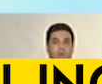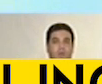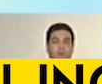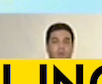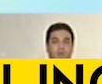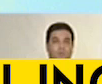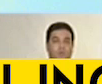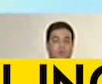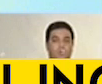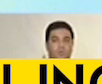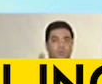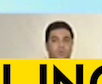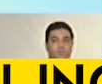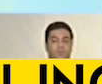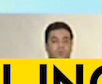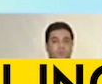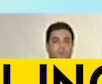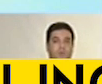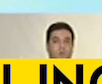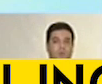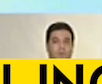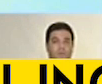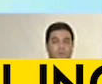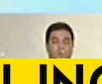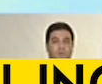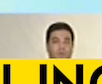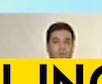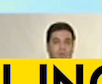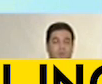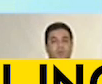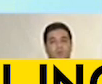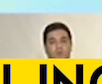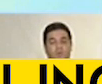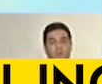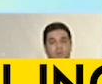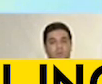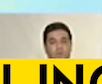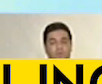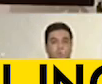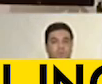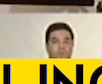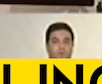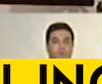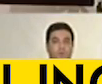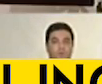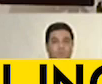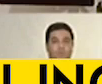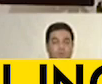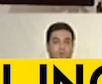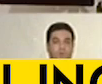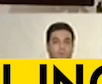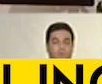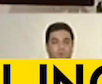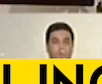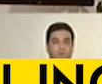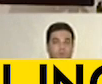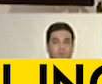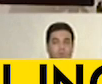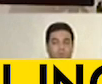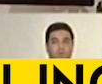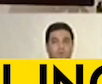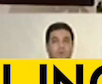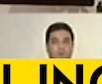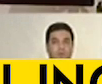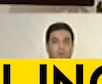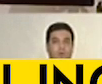Nelarki boshimga kelmadi davrondin. Keling aziz o'quvchilar, ushbu ruboyining ham mazmunini sharhlashga